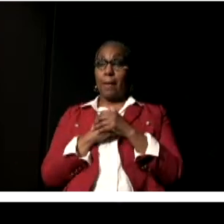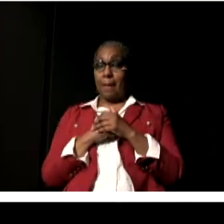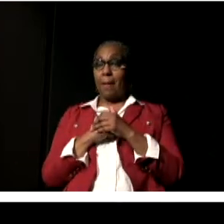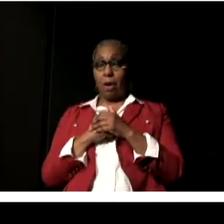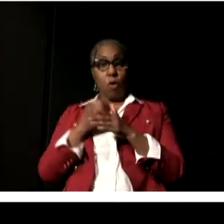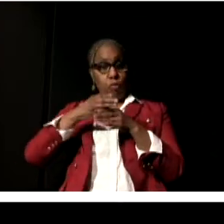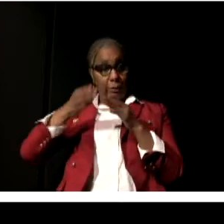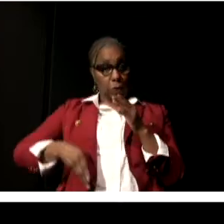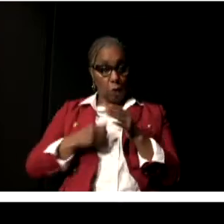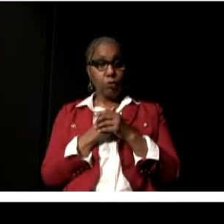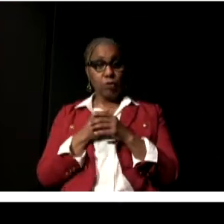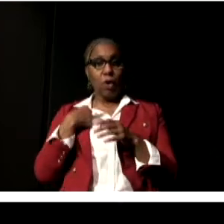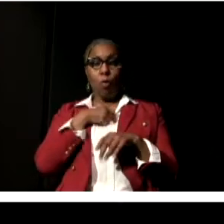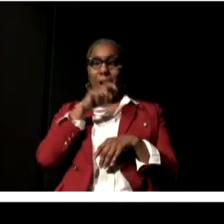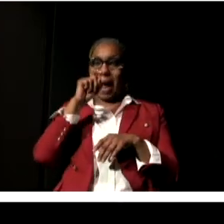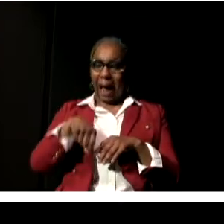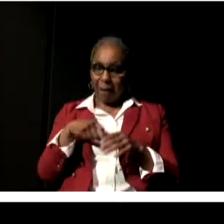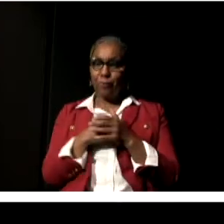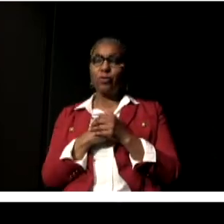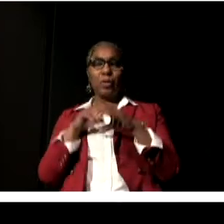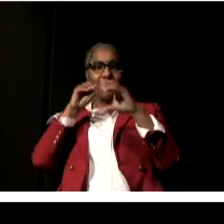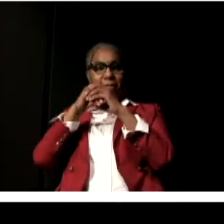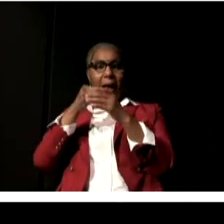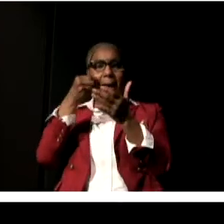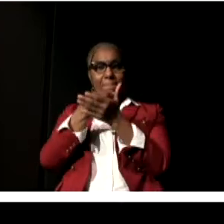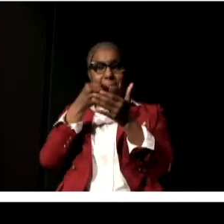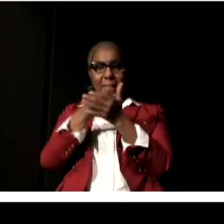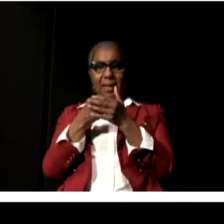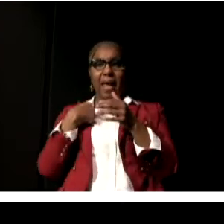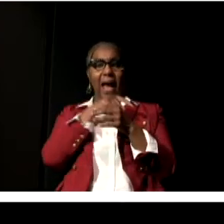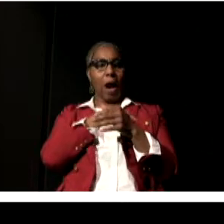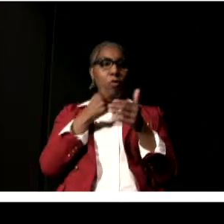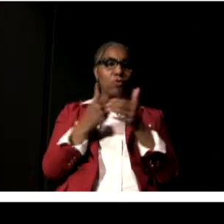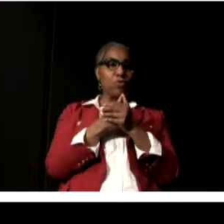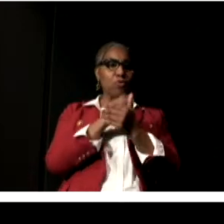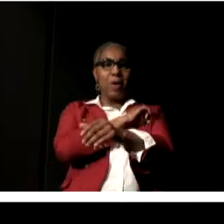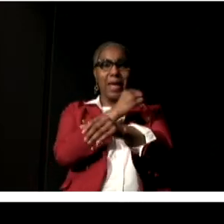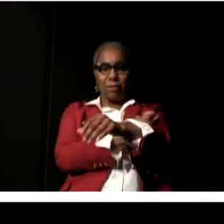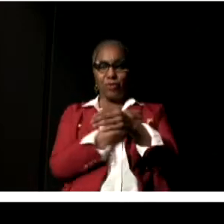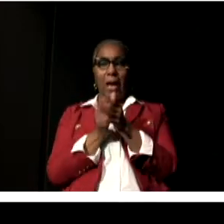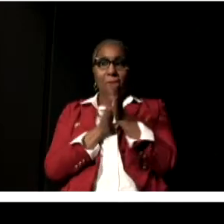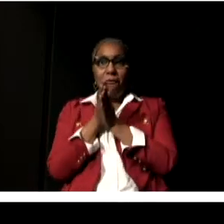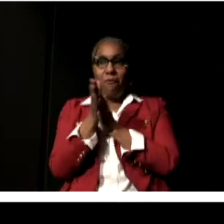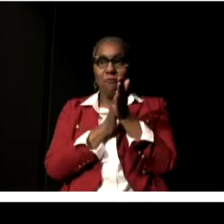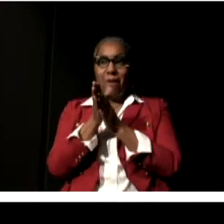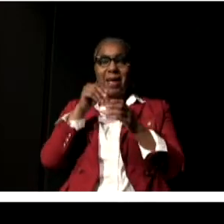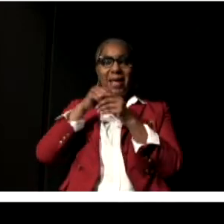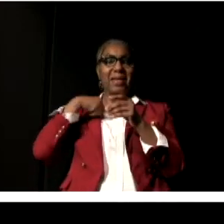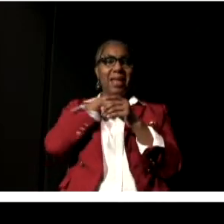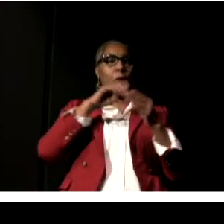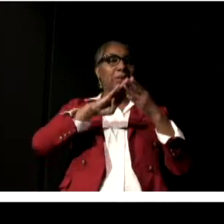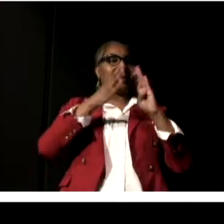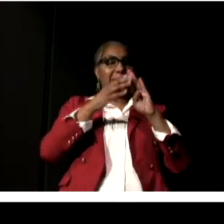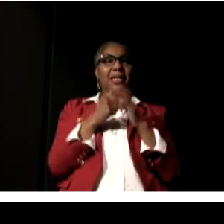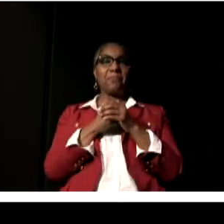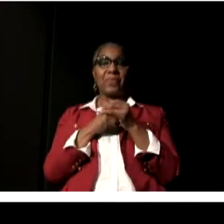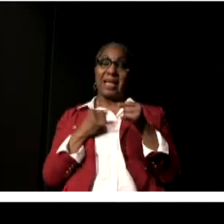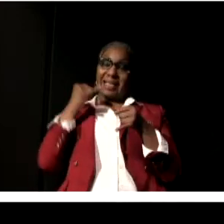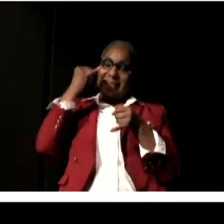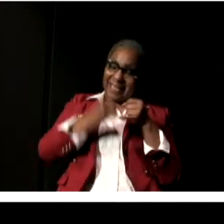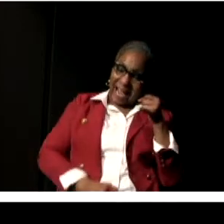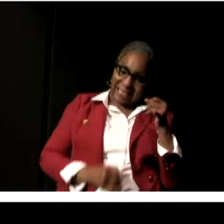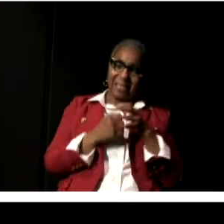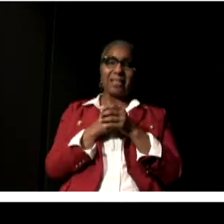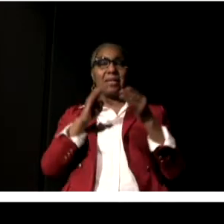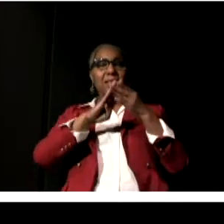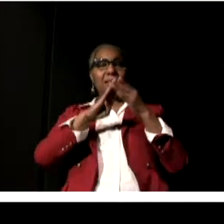to results, we must capitalize on this renewed energy and vibrancy in our city. Lastly,